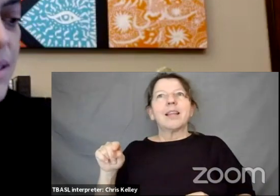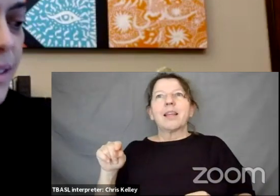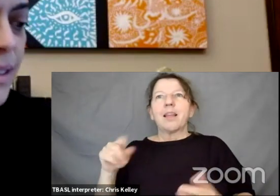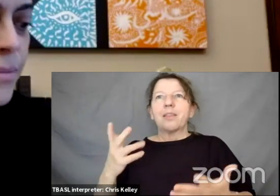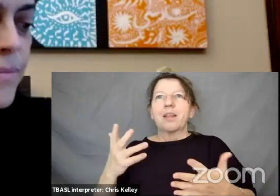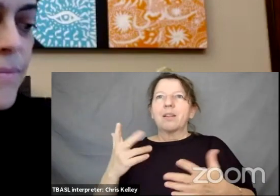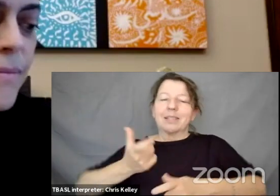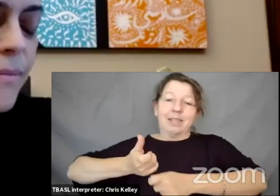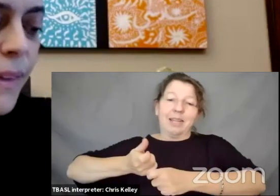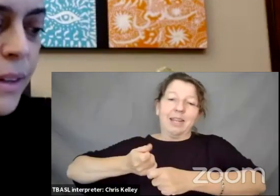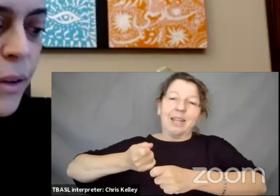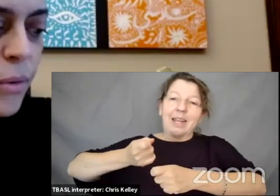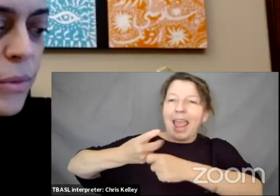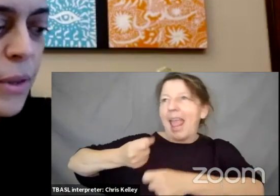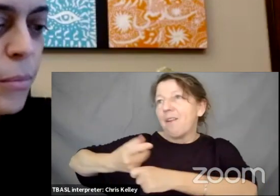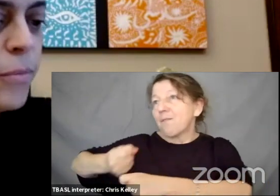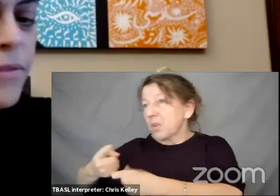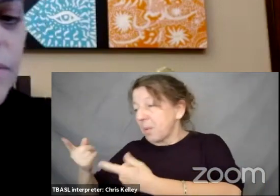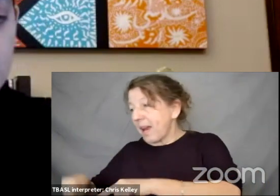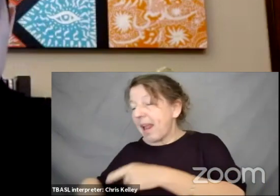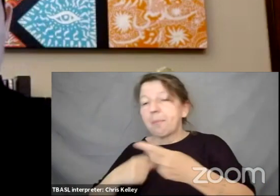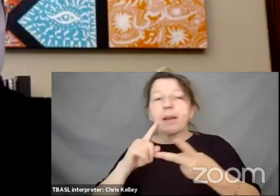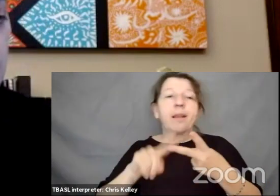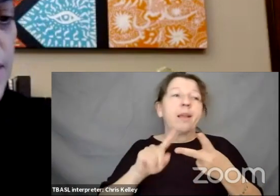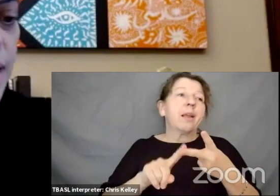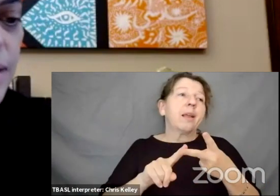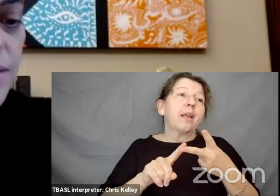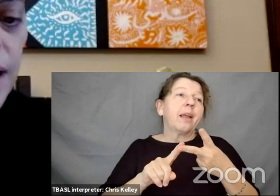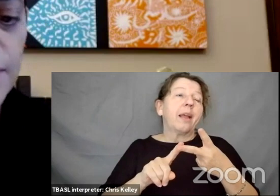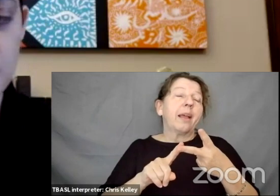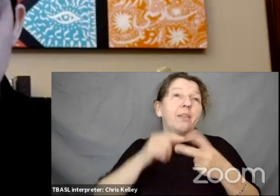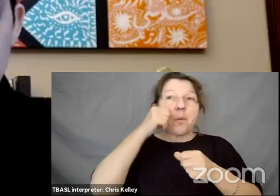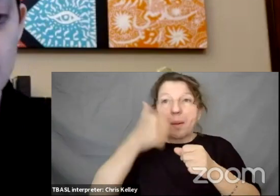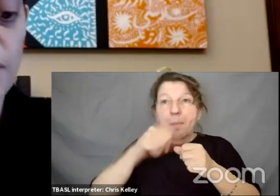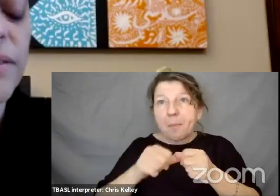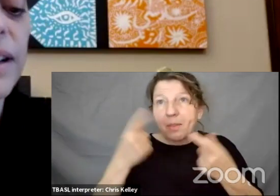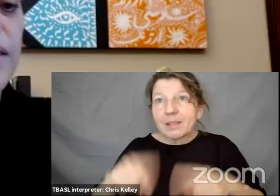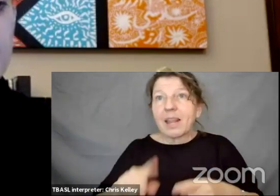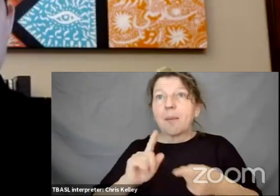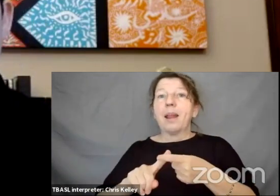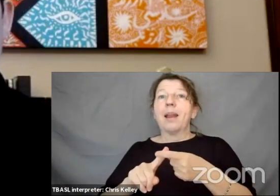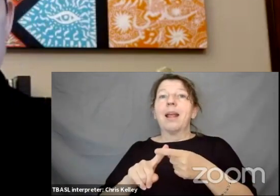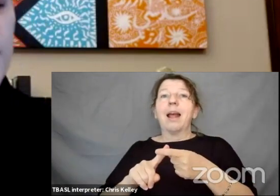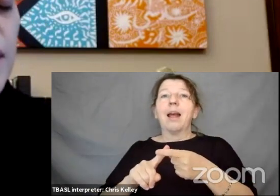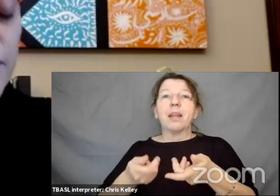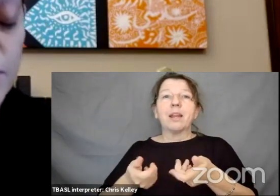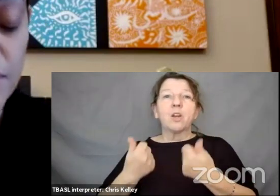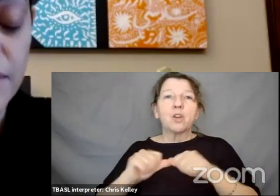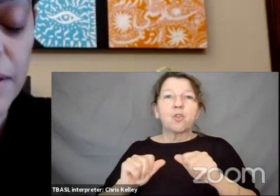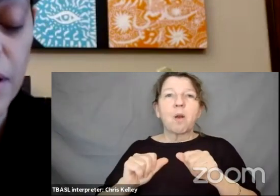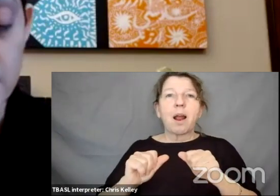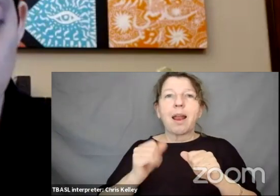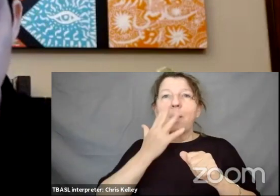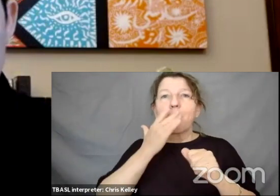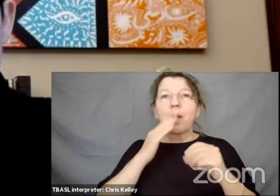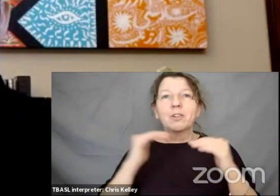there's, you know, the movement for racial justice, and there's climate change, and there's COVID, and there's the 20th anniversary of